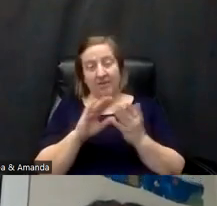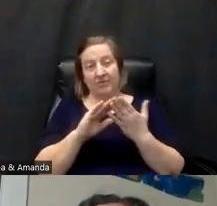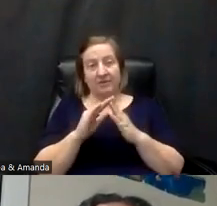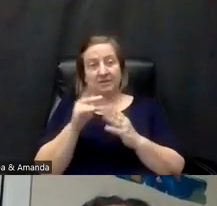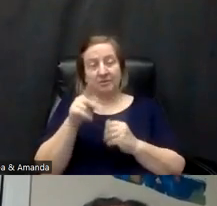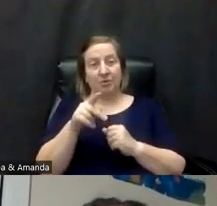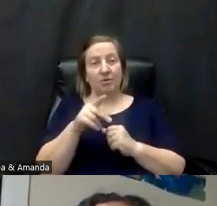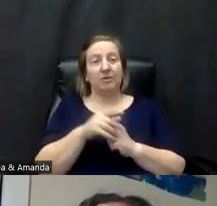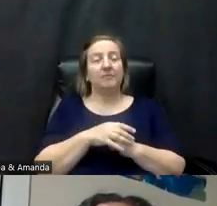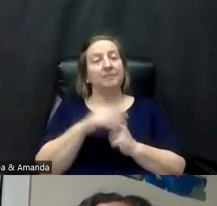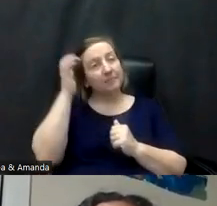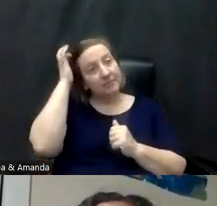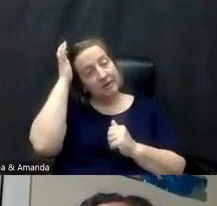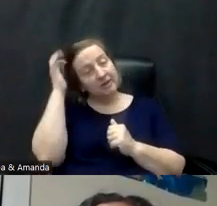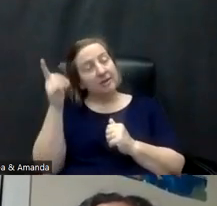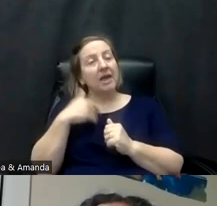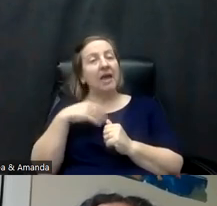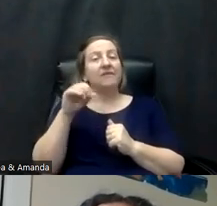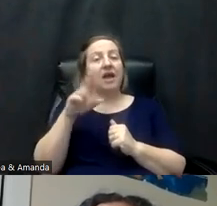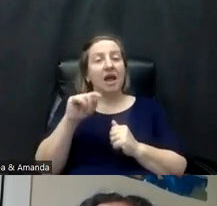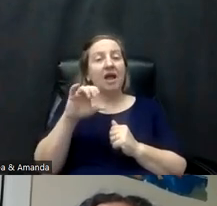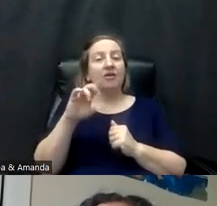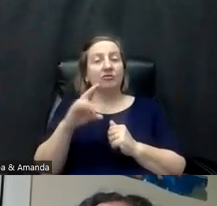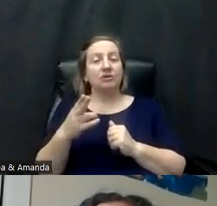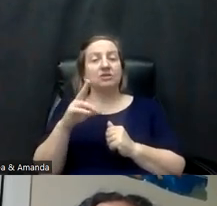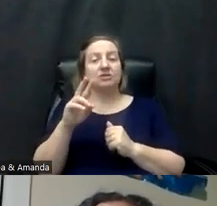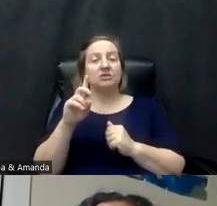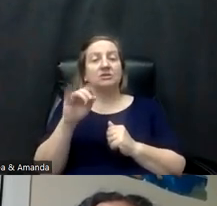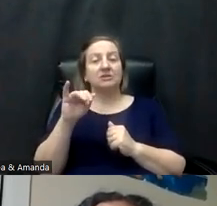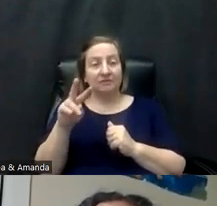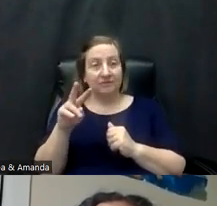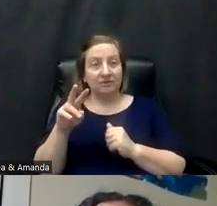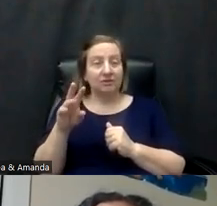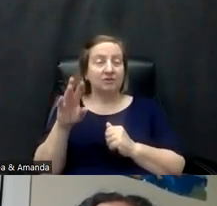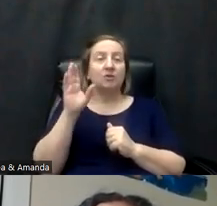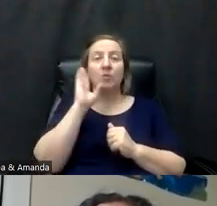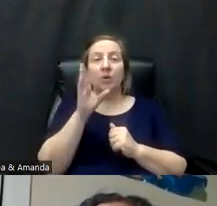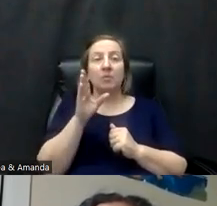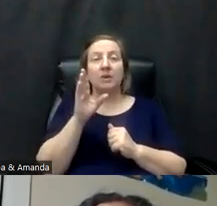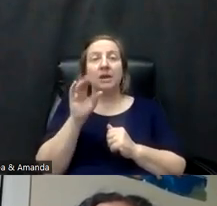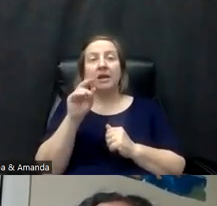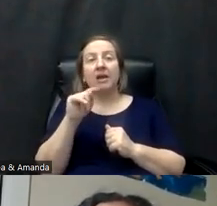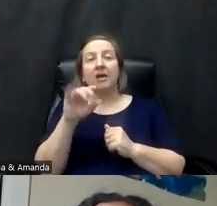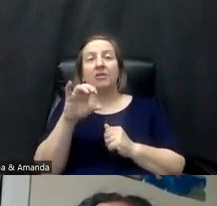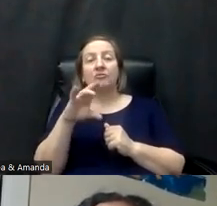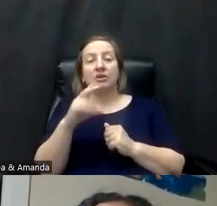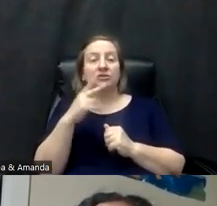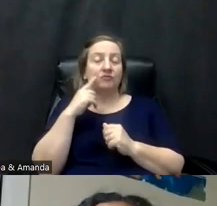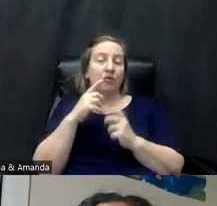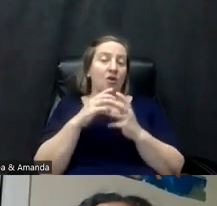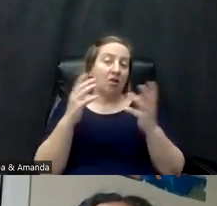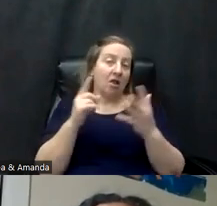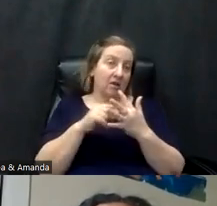Portland. They have an outreach division, which, you know, is going to be outreach for a lot of